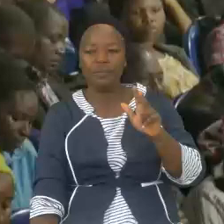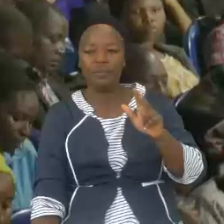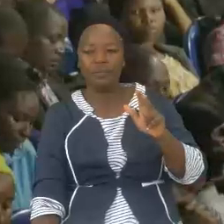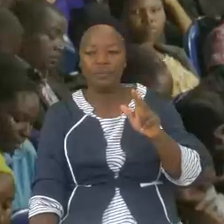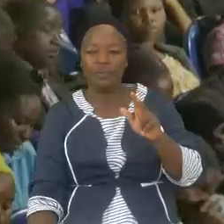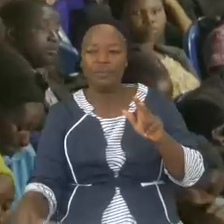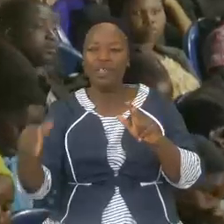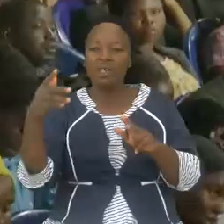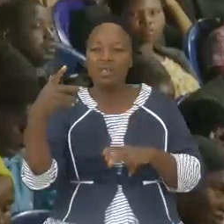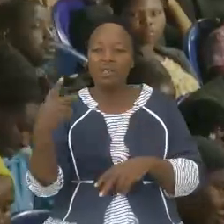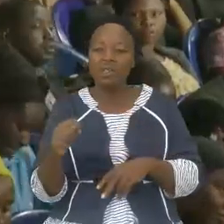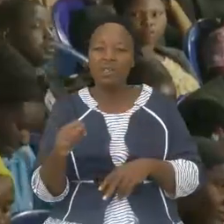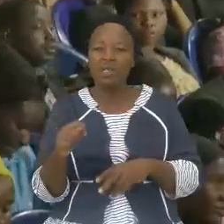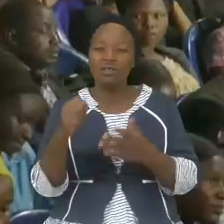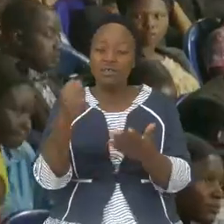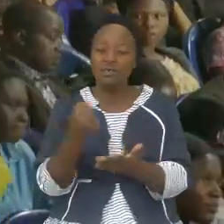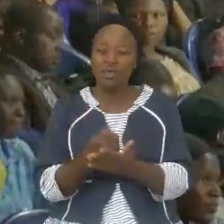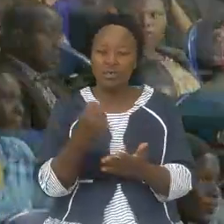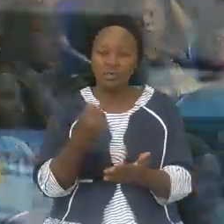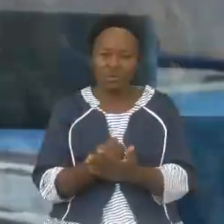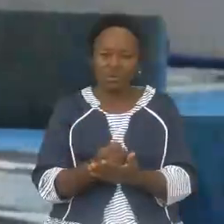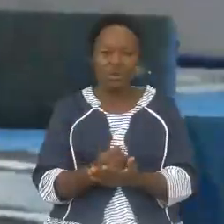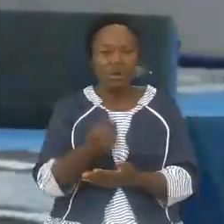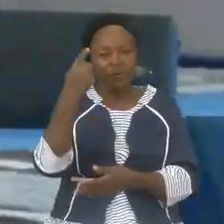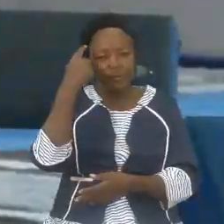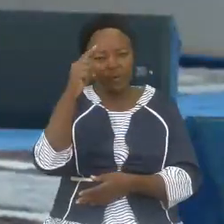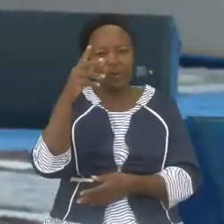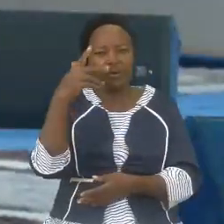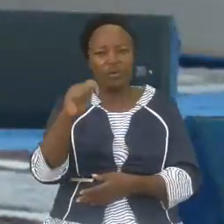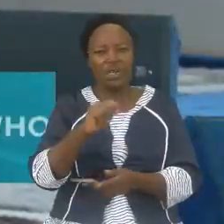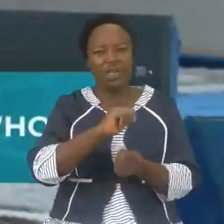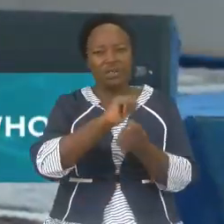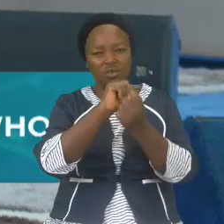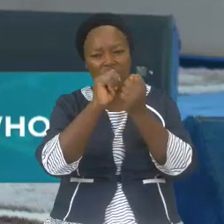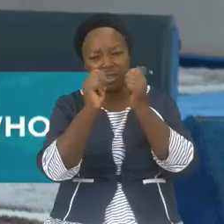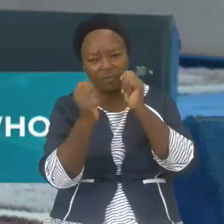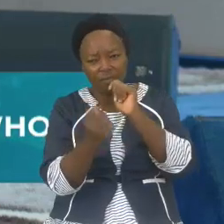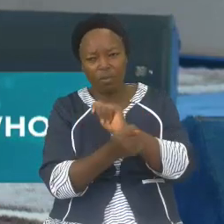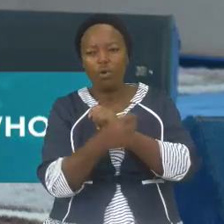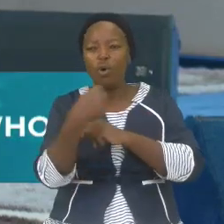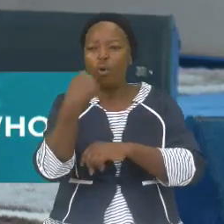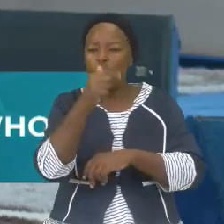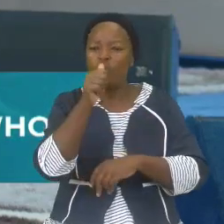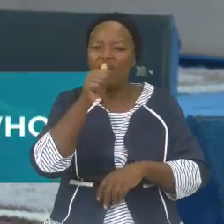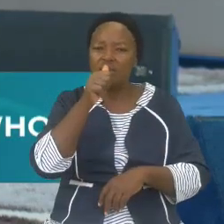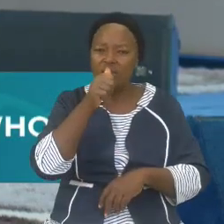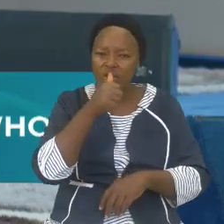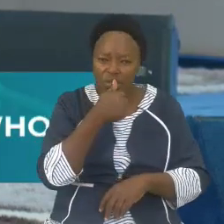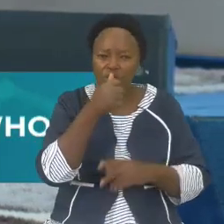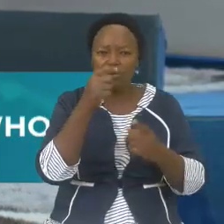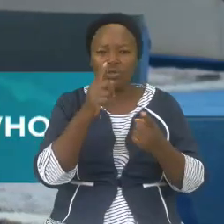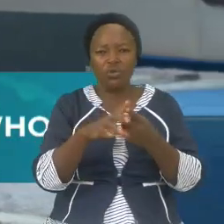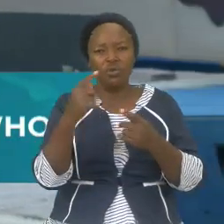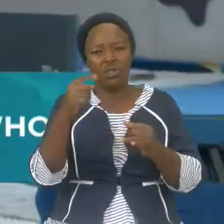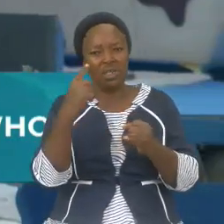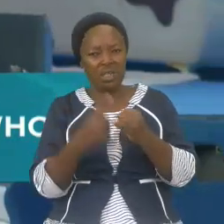the treasure for the transformed who endure to the end. The people